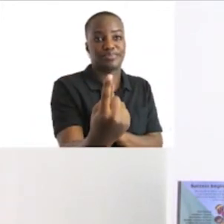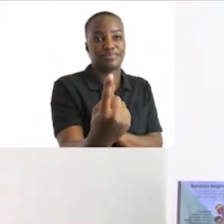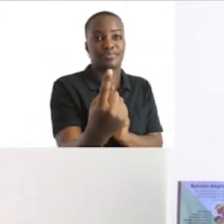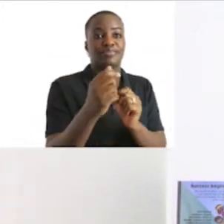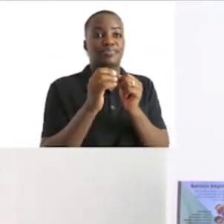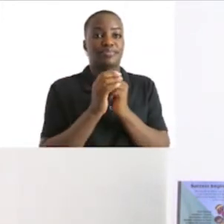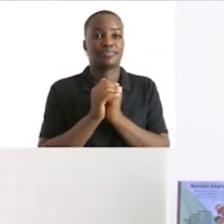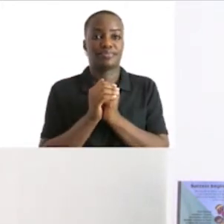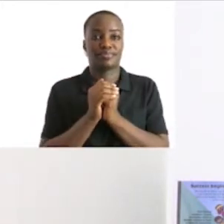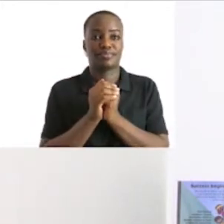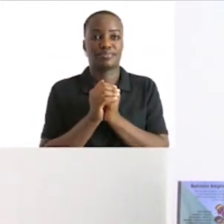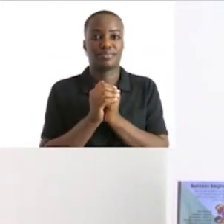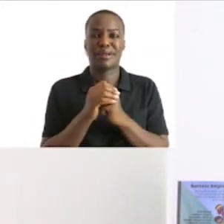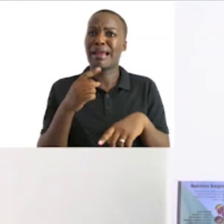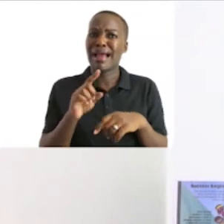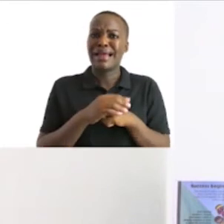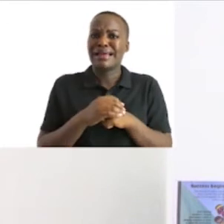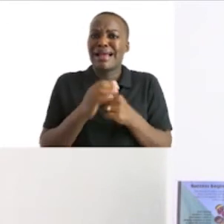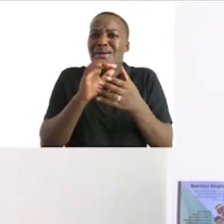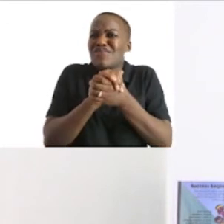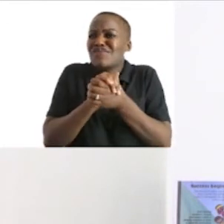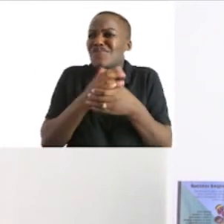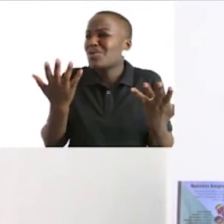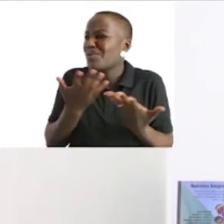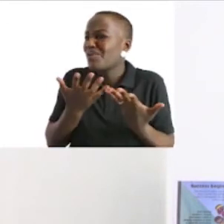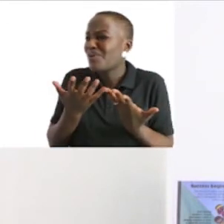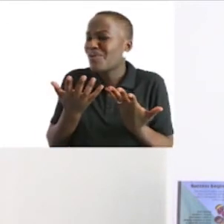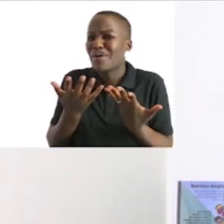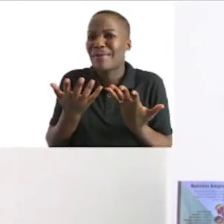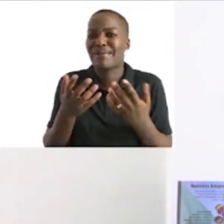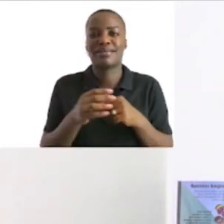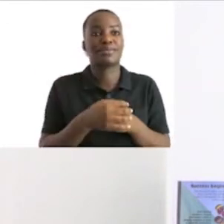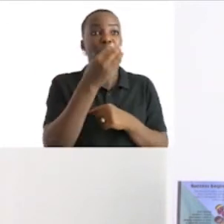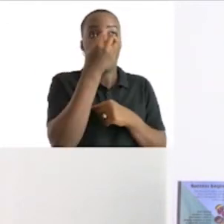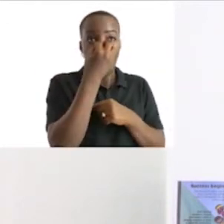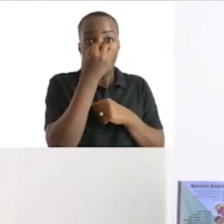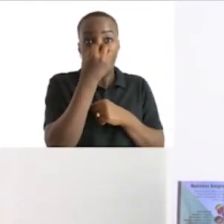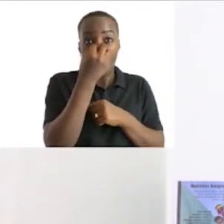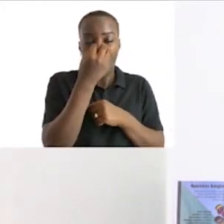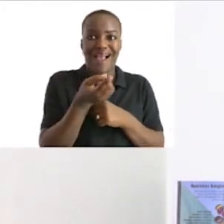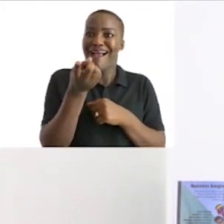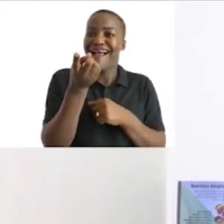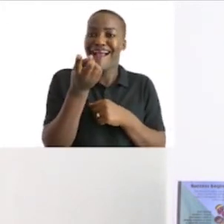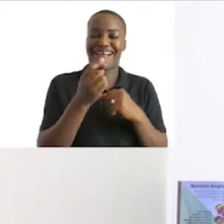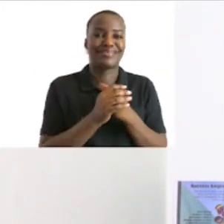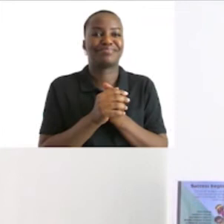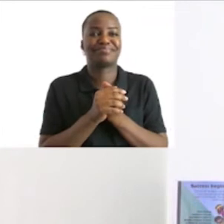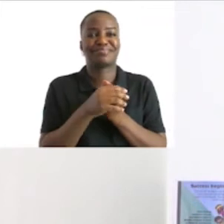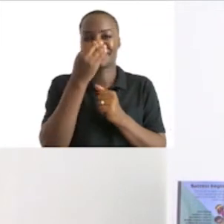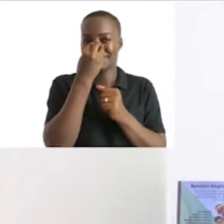front. But I've just realized I haven't seen our special friend the whole day. Oh, there he is.